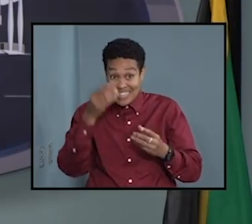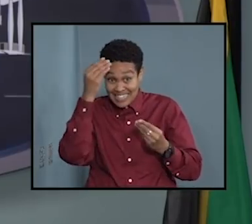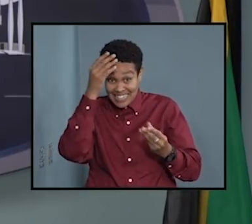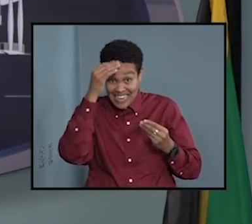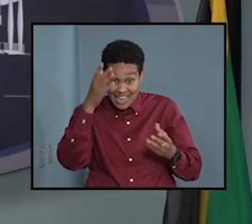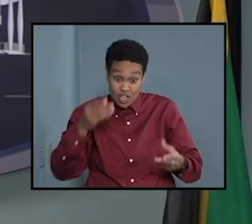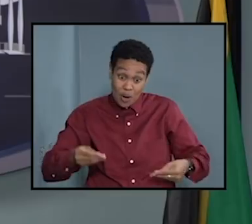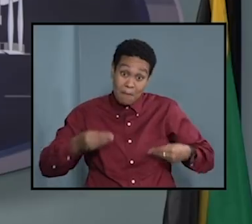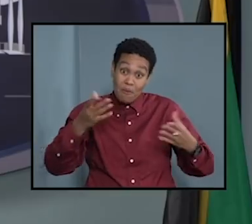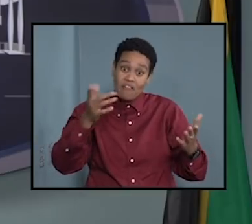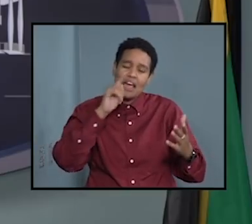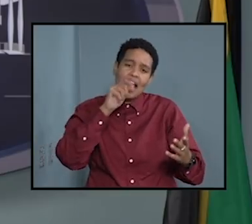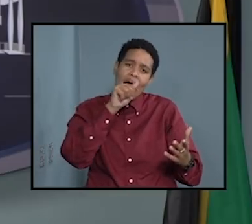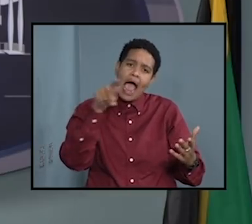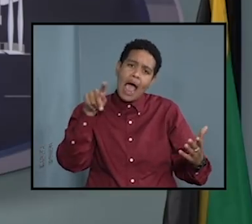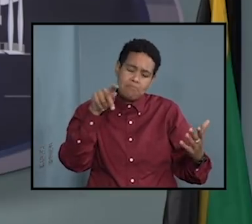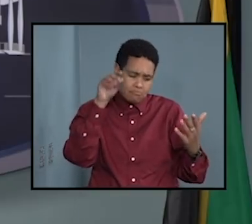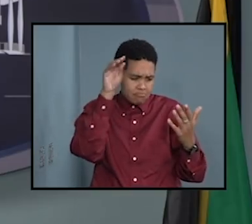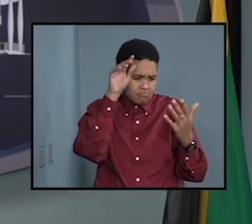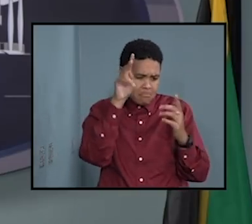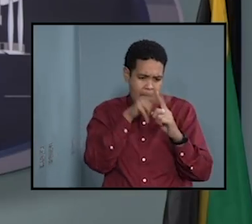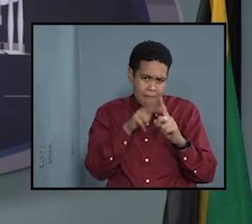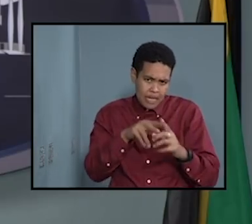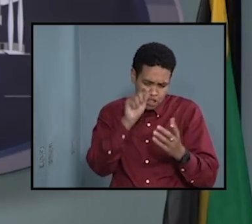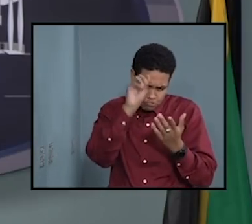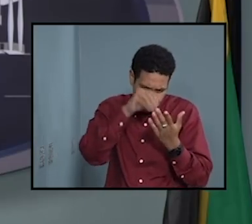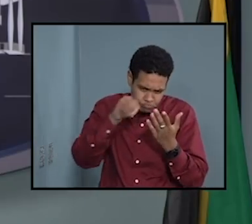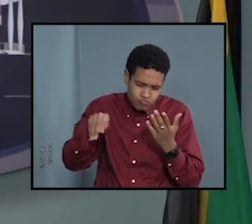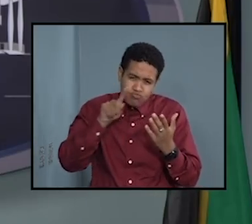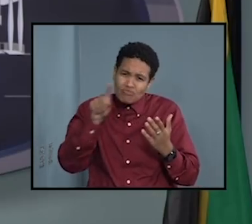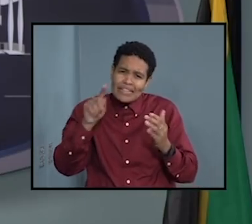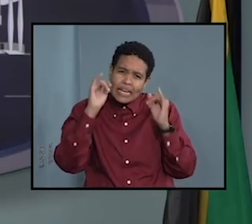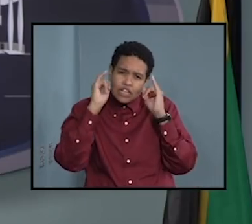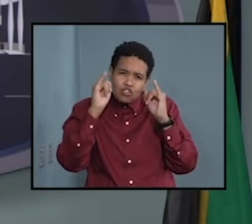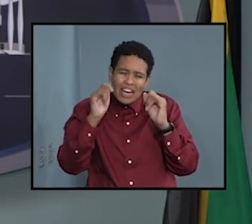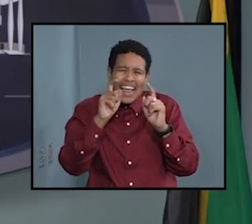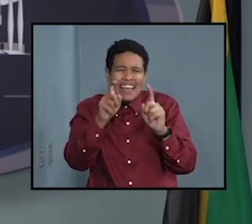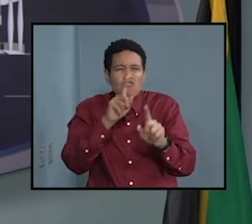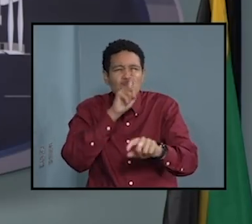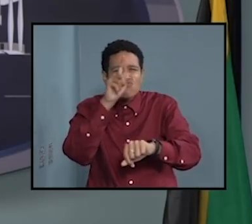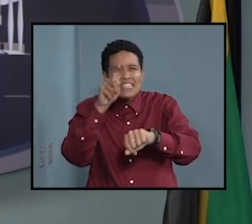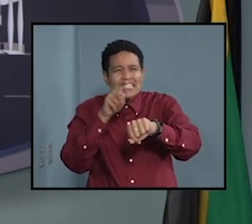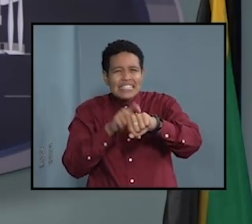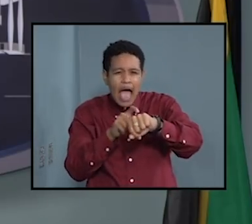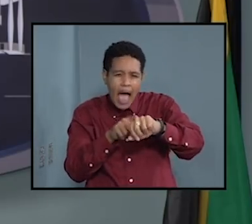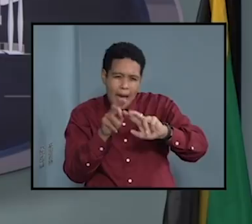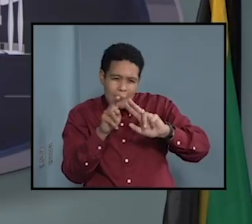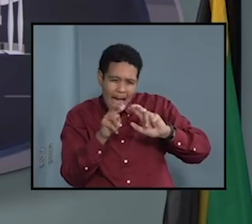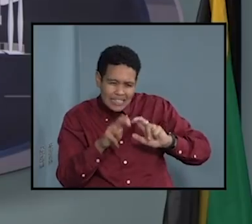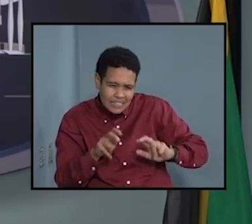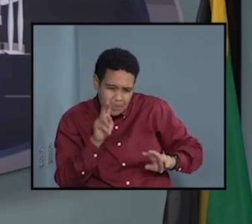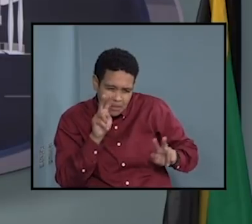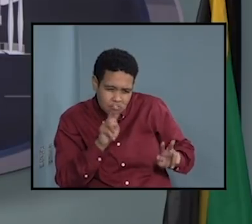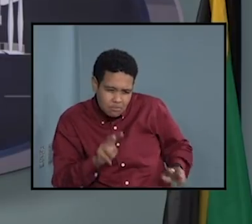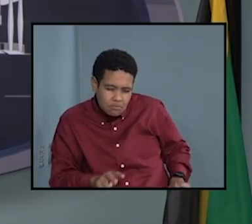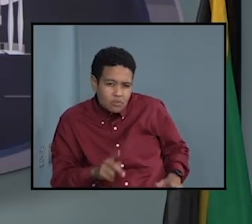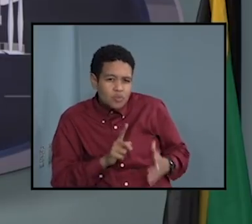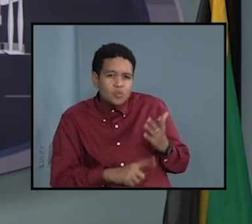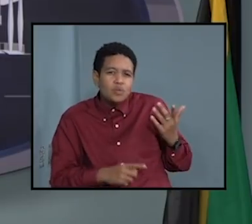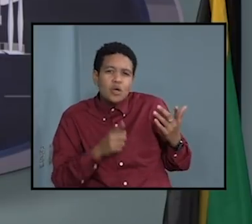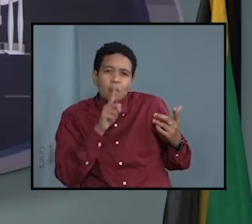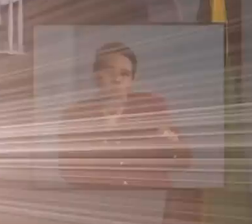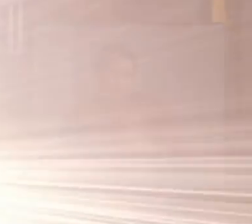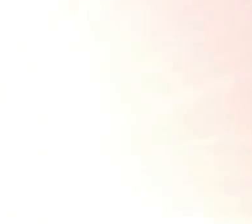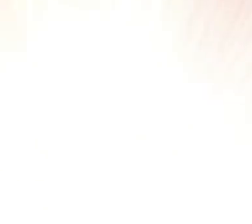those applications is quite instructive and gives us a real-time assessment of what is transpiring